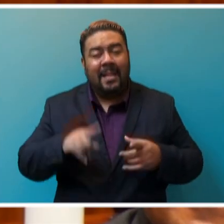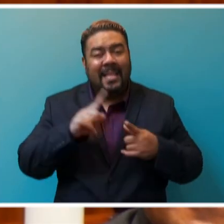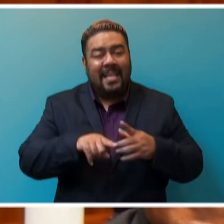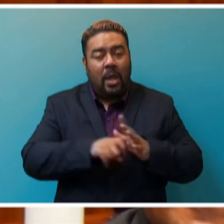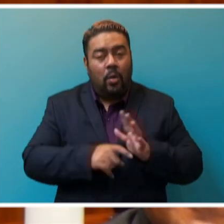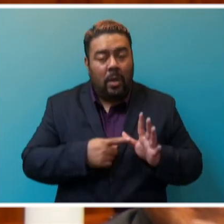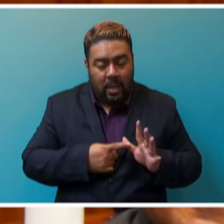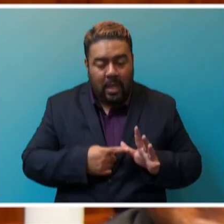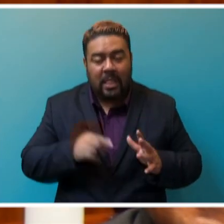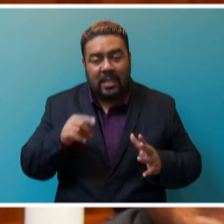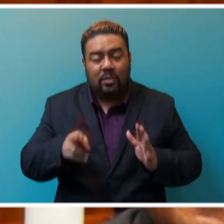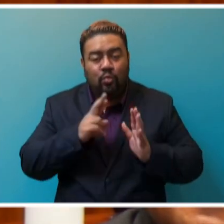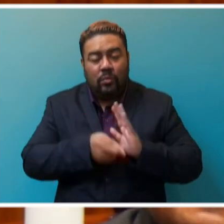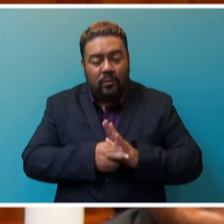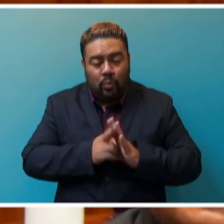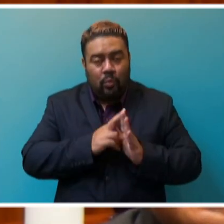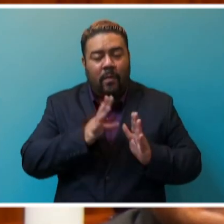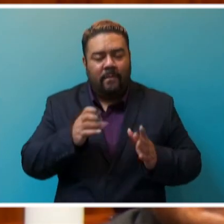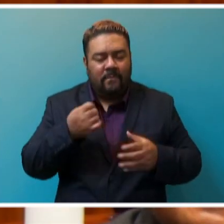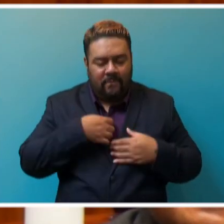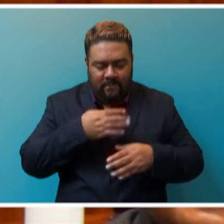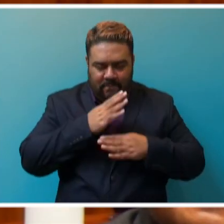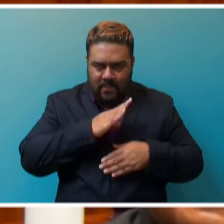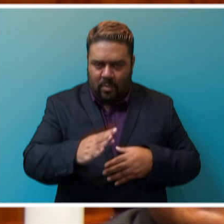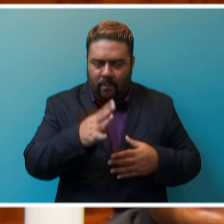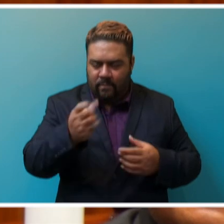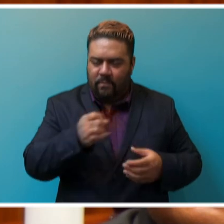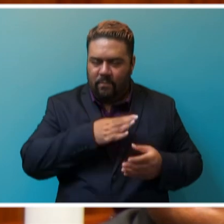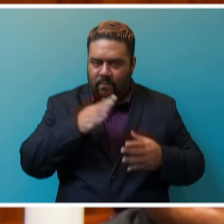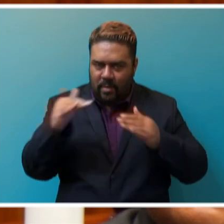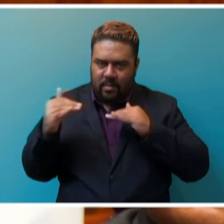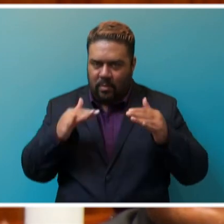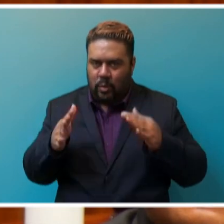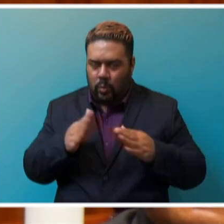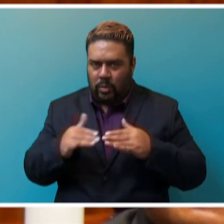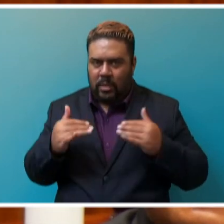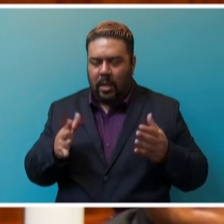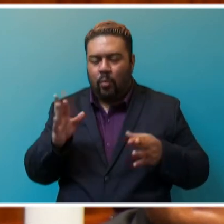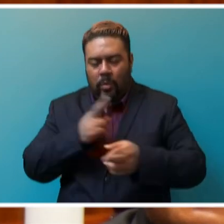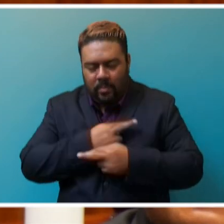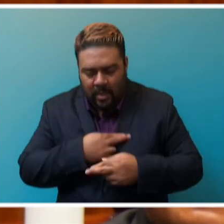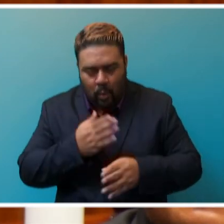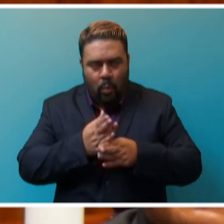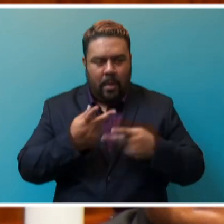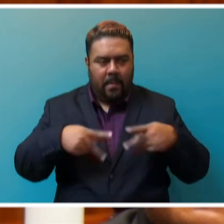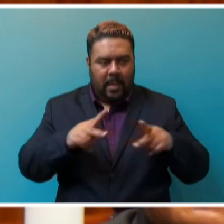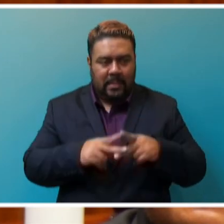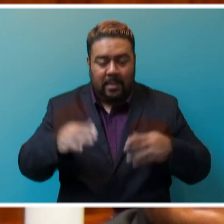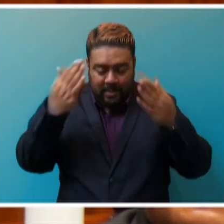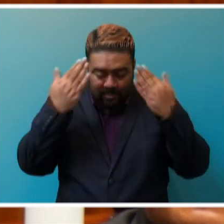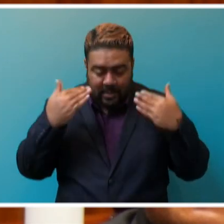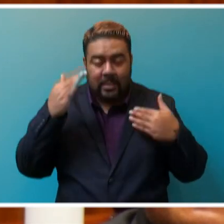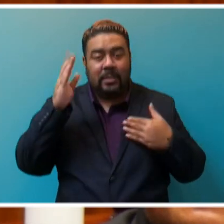This review is a reaffirmation of our commitment to fairness, equity, and mutual respect at the workplace. Mr. Speaker,